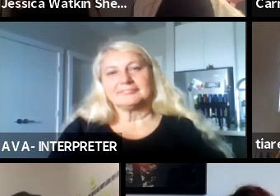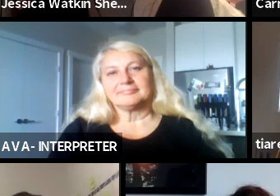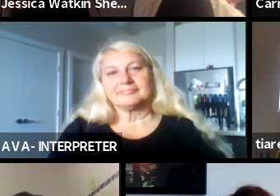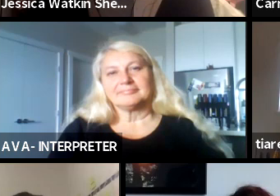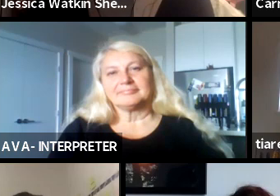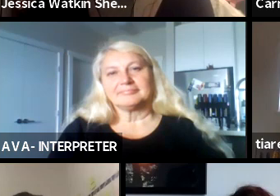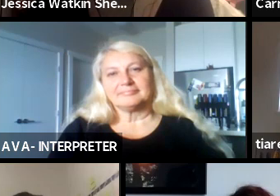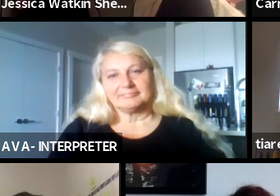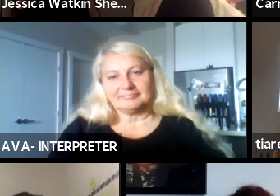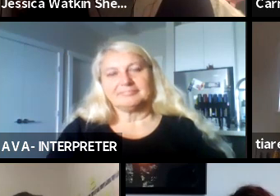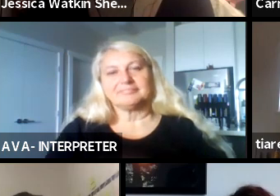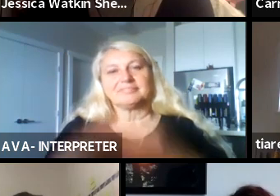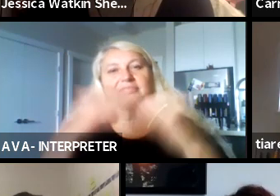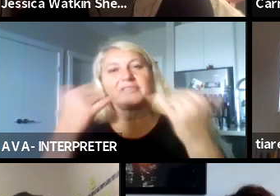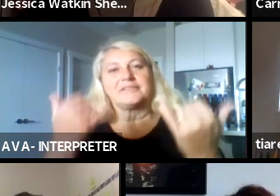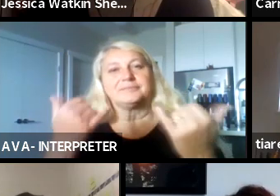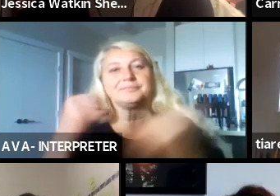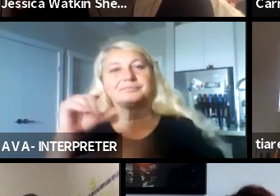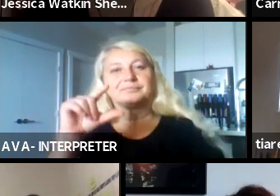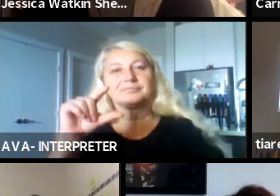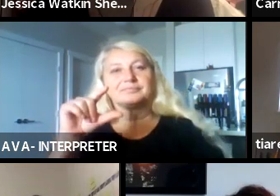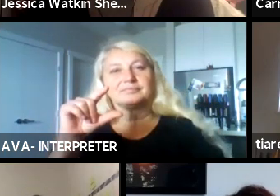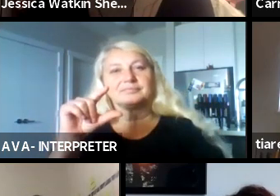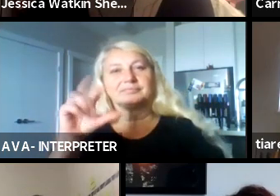This is Grant.